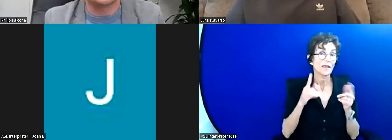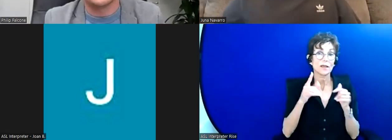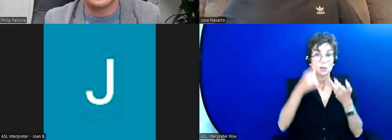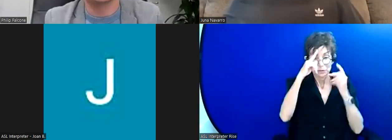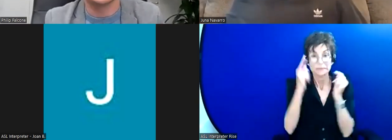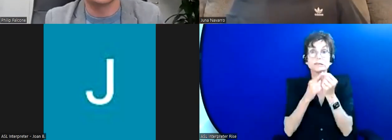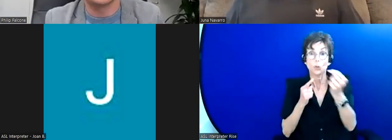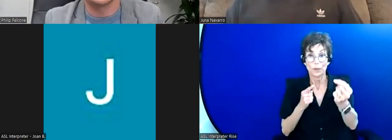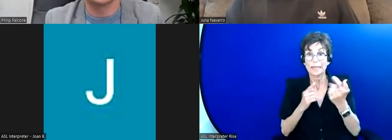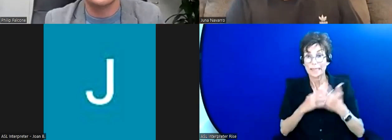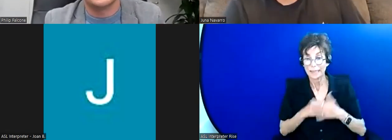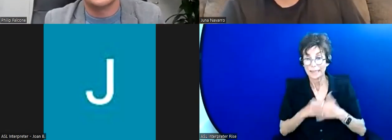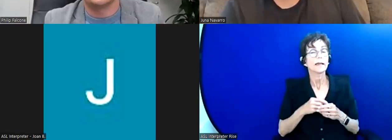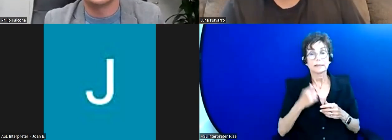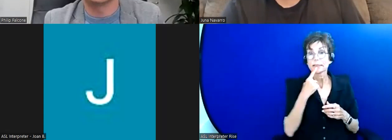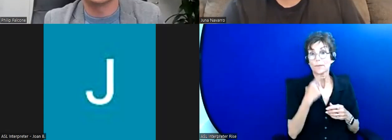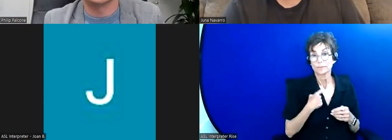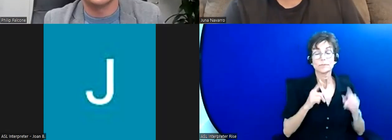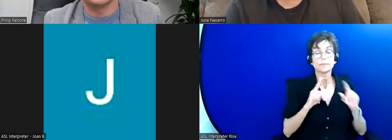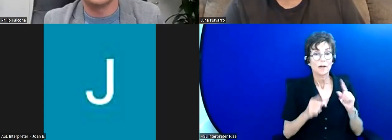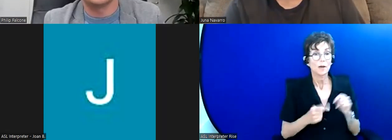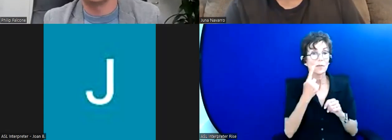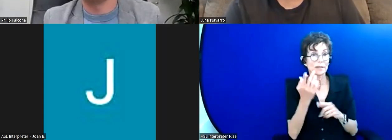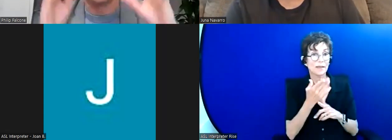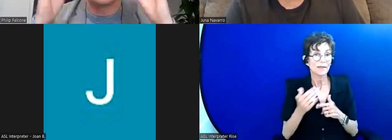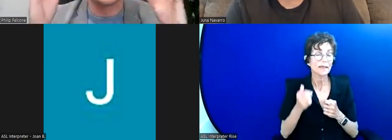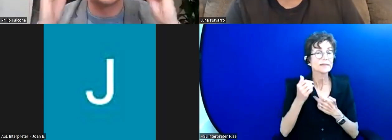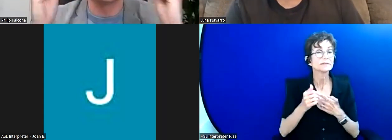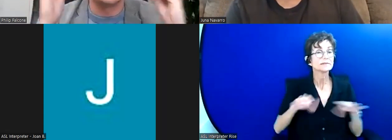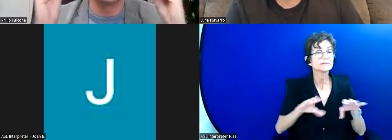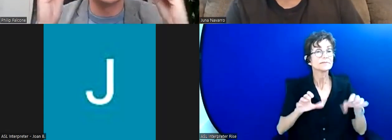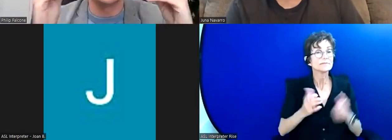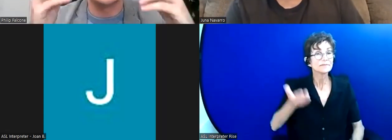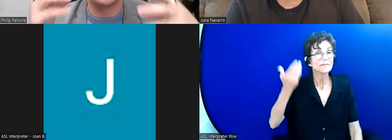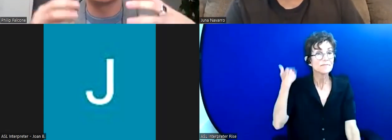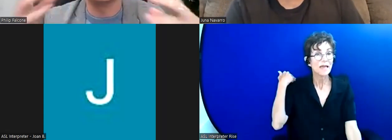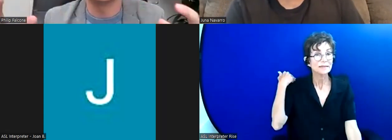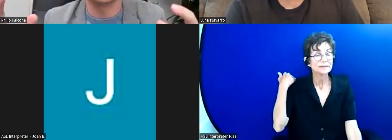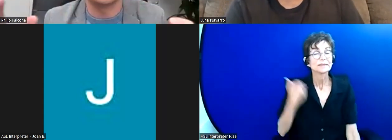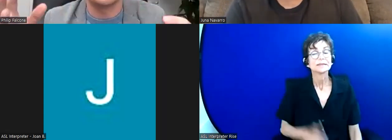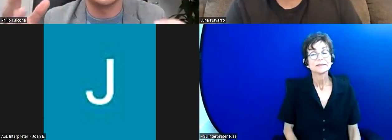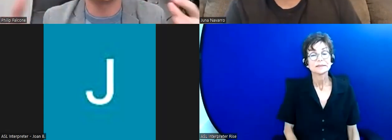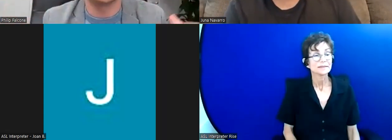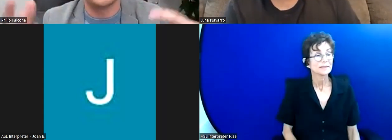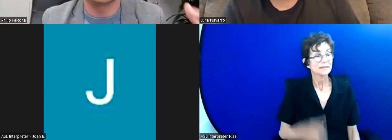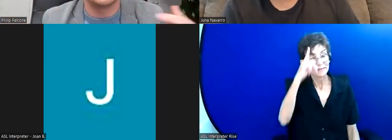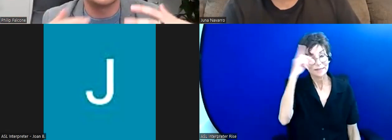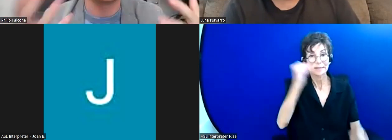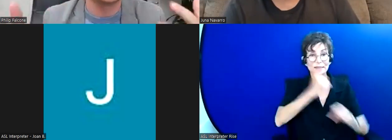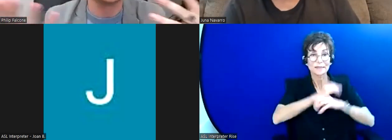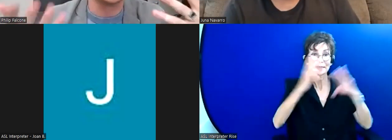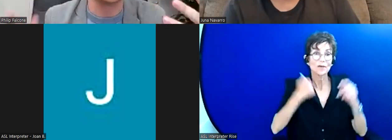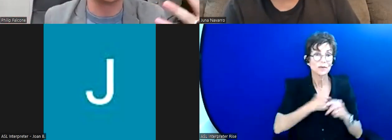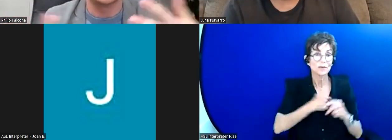something that I have done before is, well, of course, we always know kind of what we envision for a building, and and